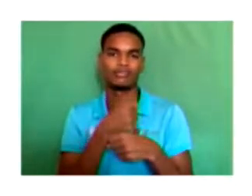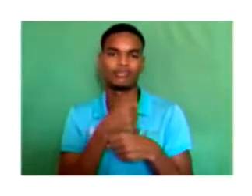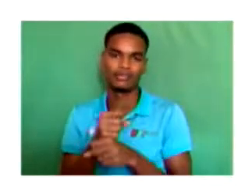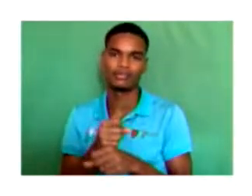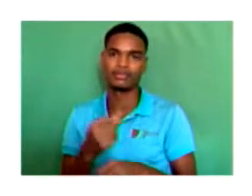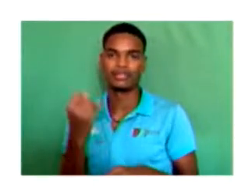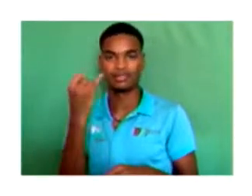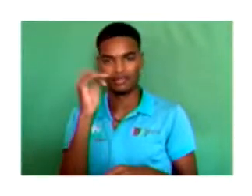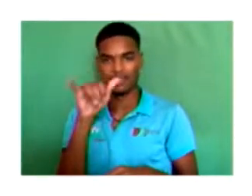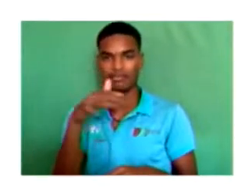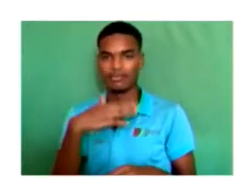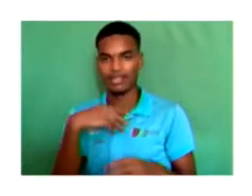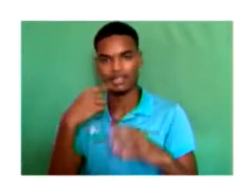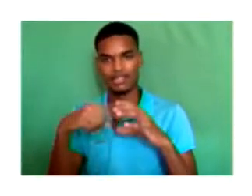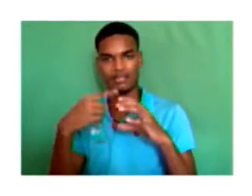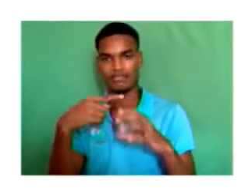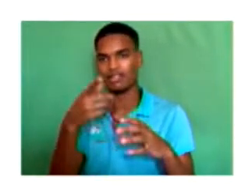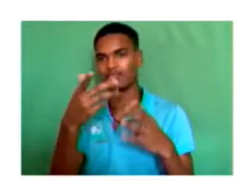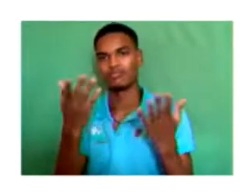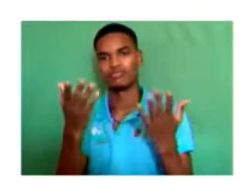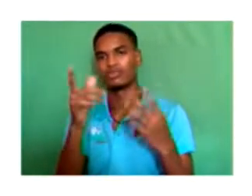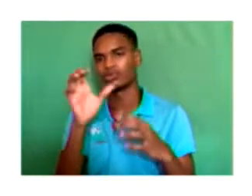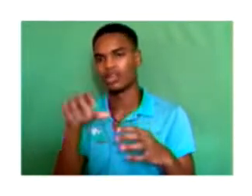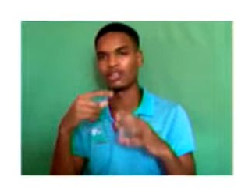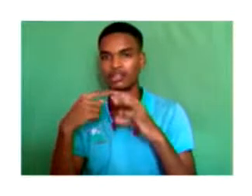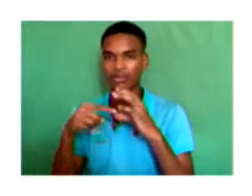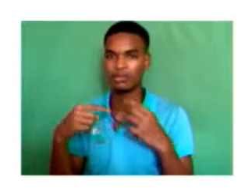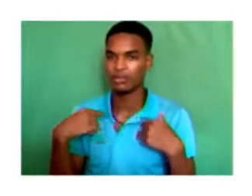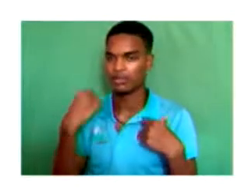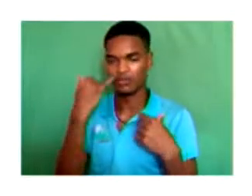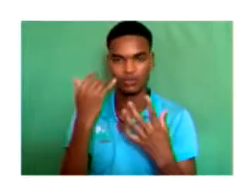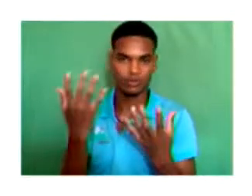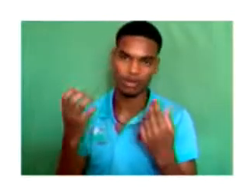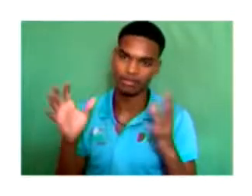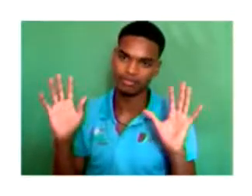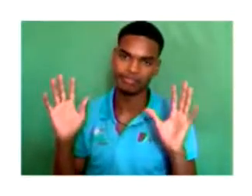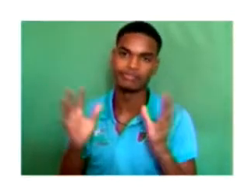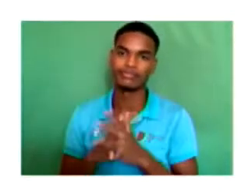afterwards. Right, I'm done. Sandy, do you want to talk about the consumer marketing?